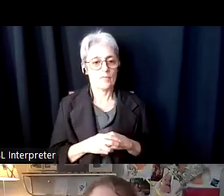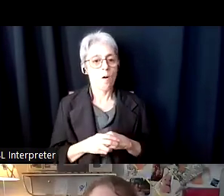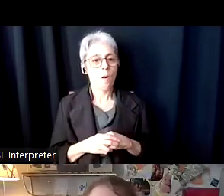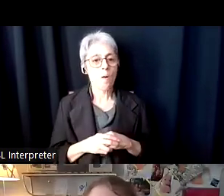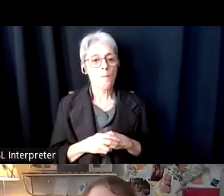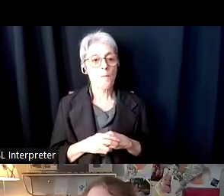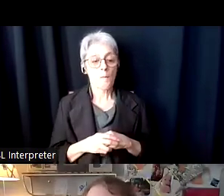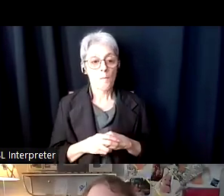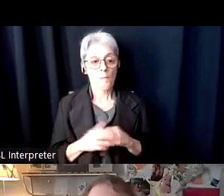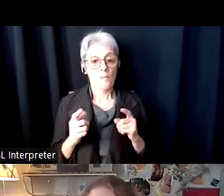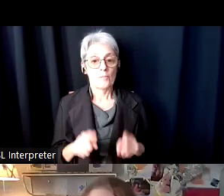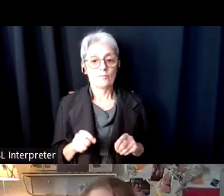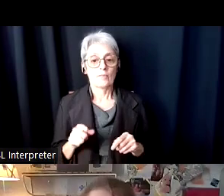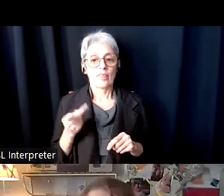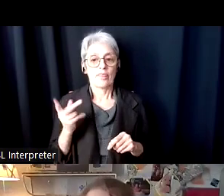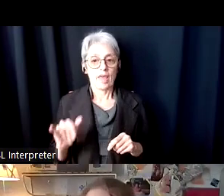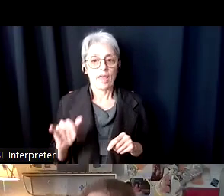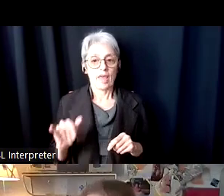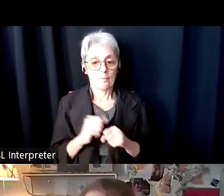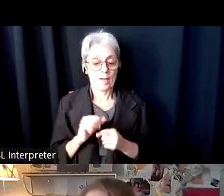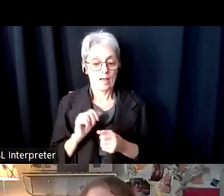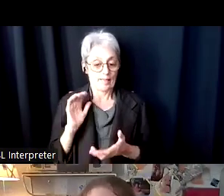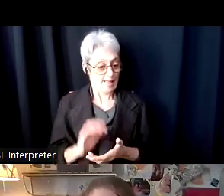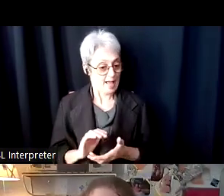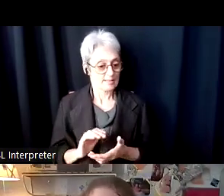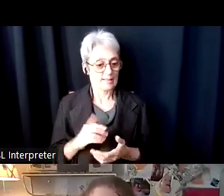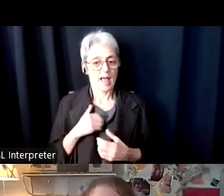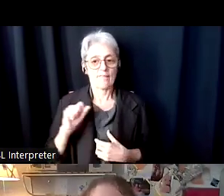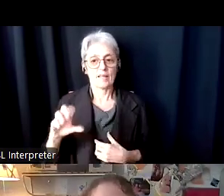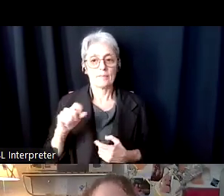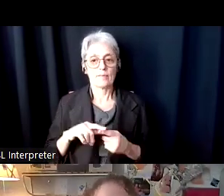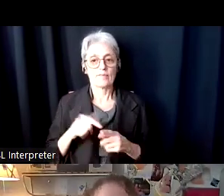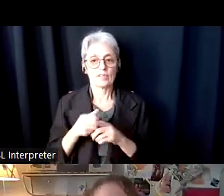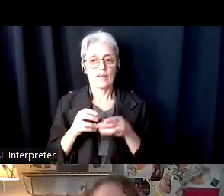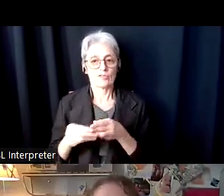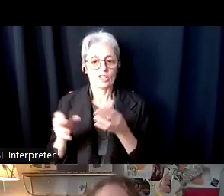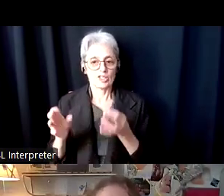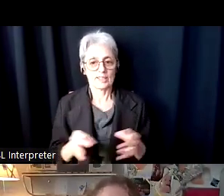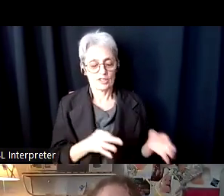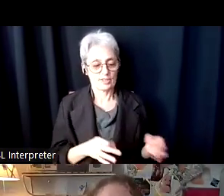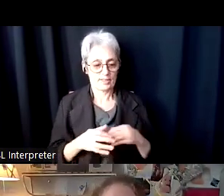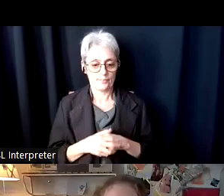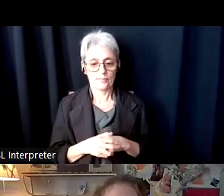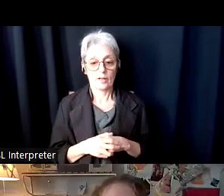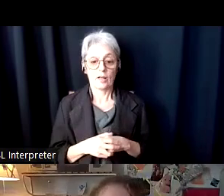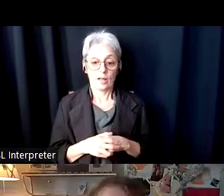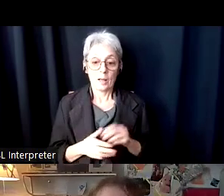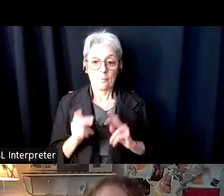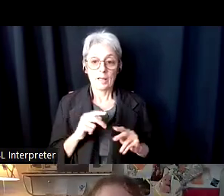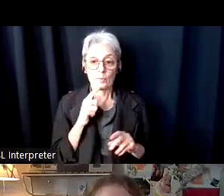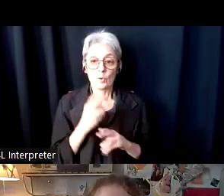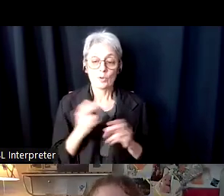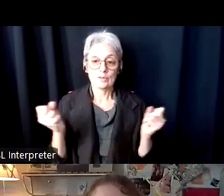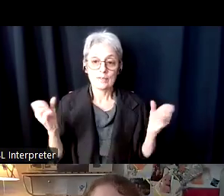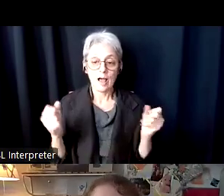less likely to make or have input on self-direction decisions. So, while people who use sign language,